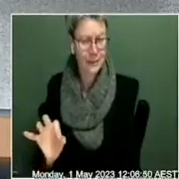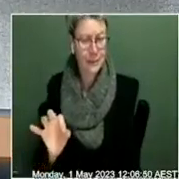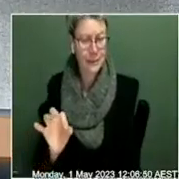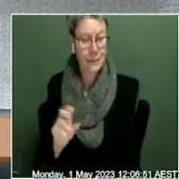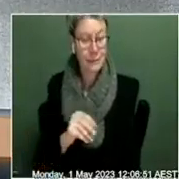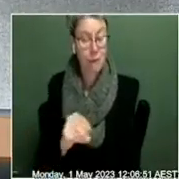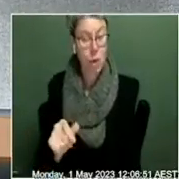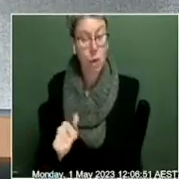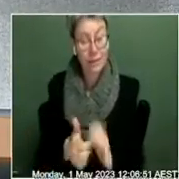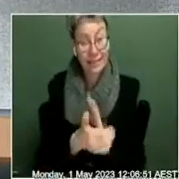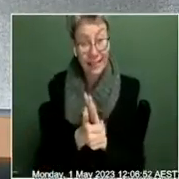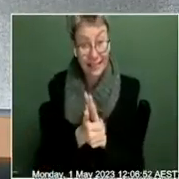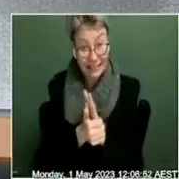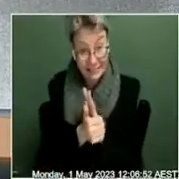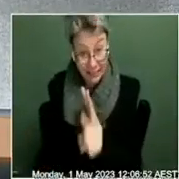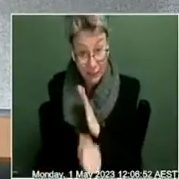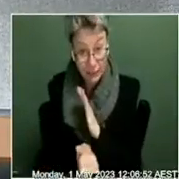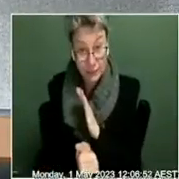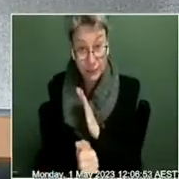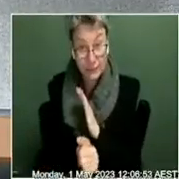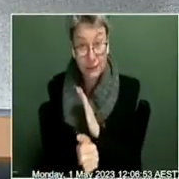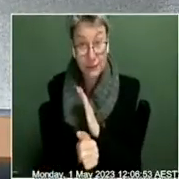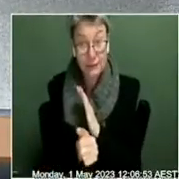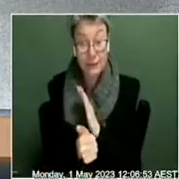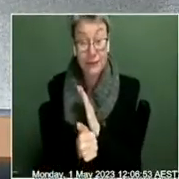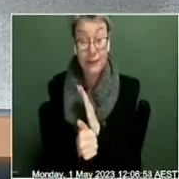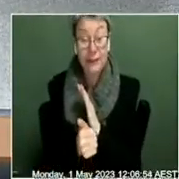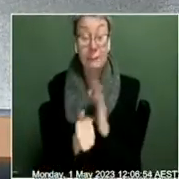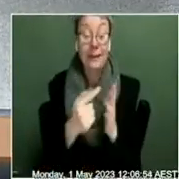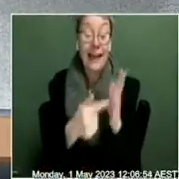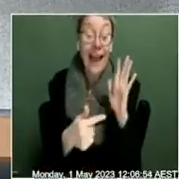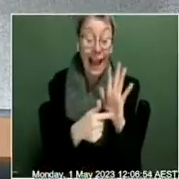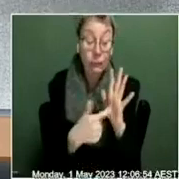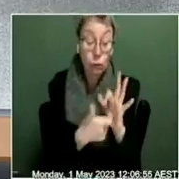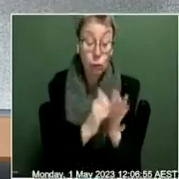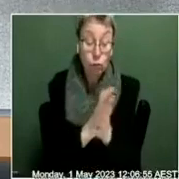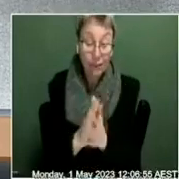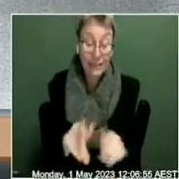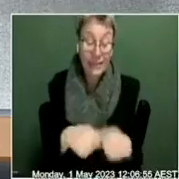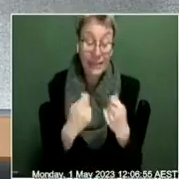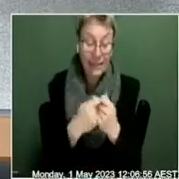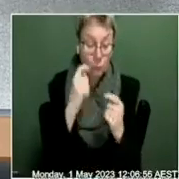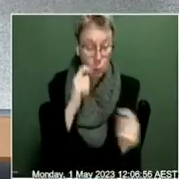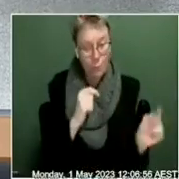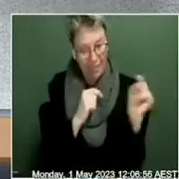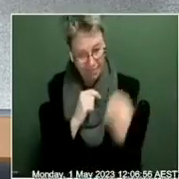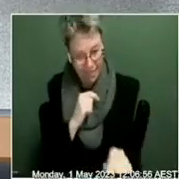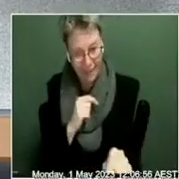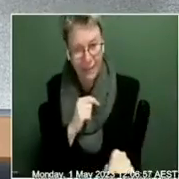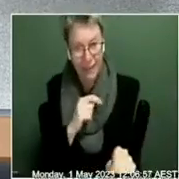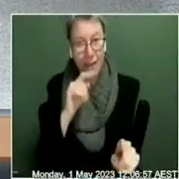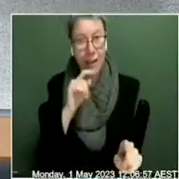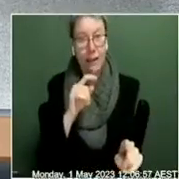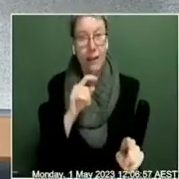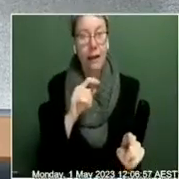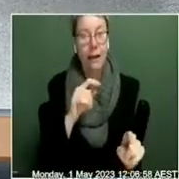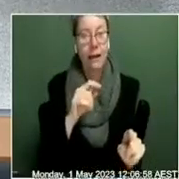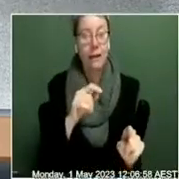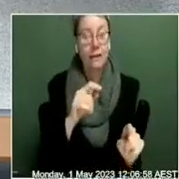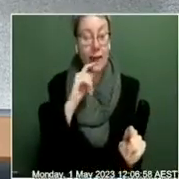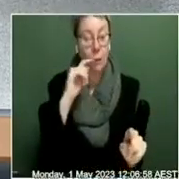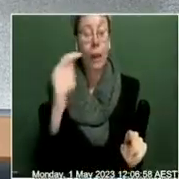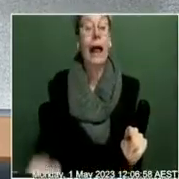found in public. Although there will no longer be an offence